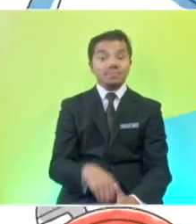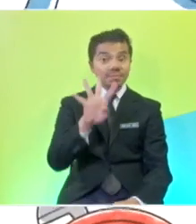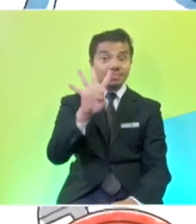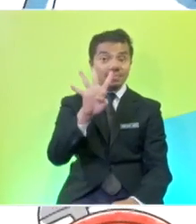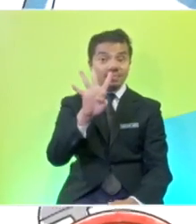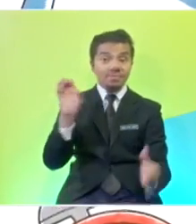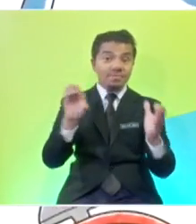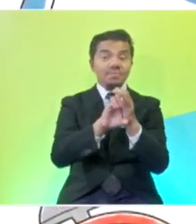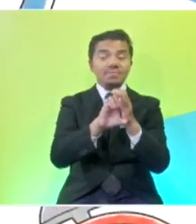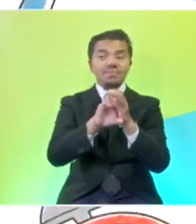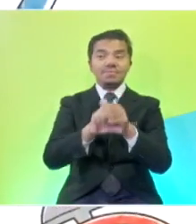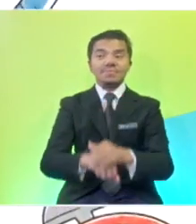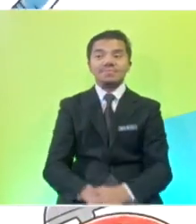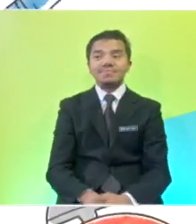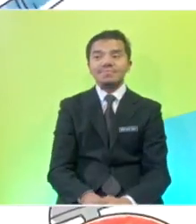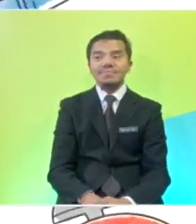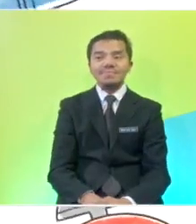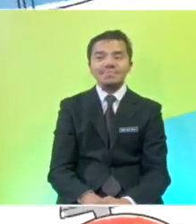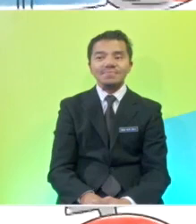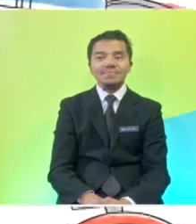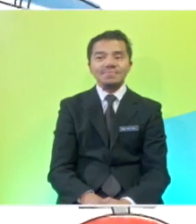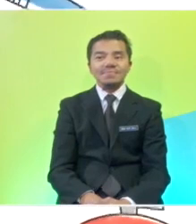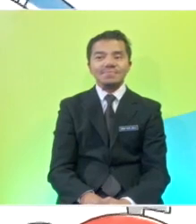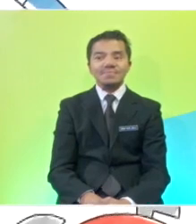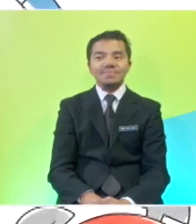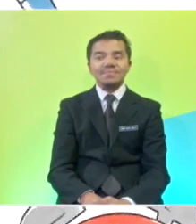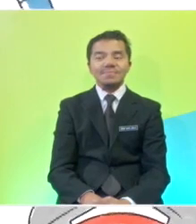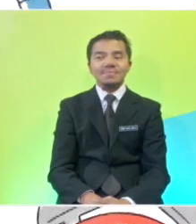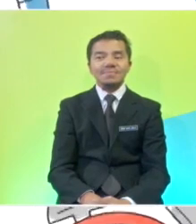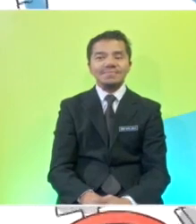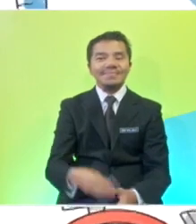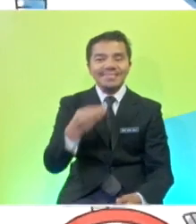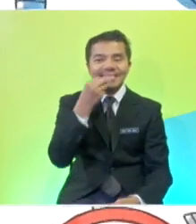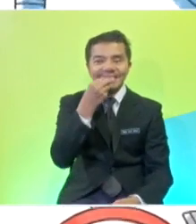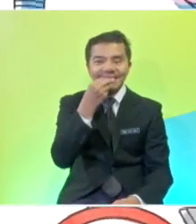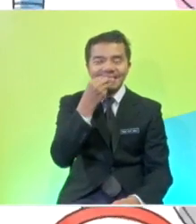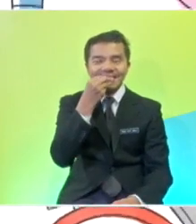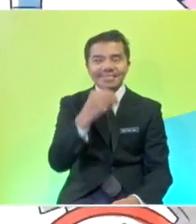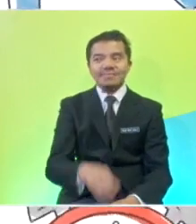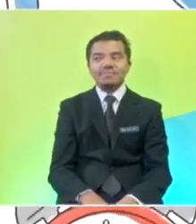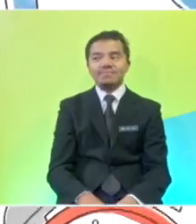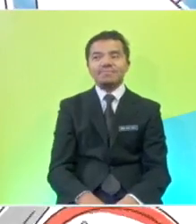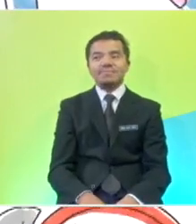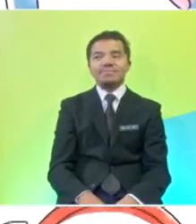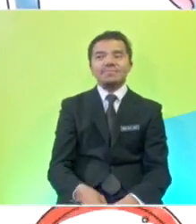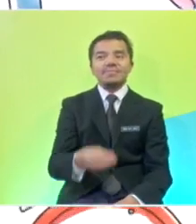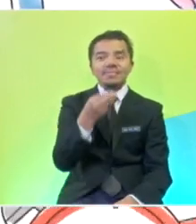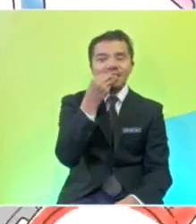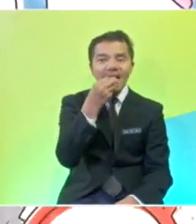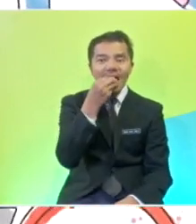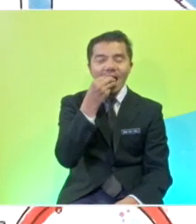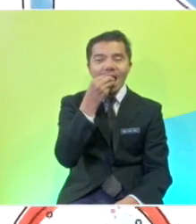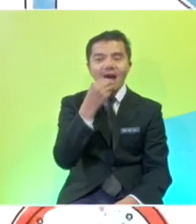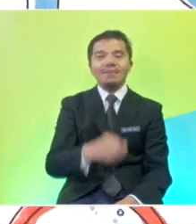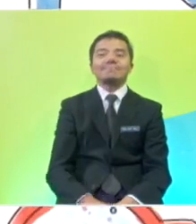one. Okay, Mitika, you want to try? Yes? Eating. Come again?